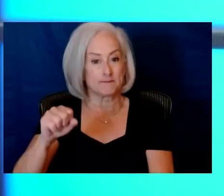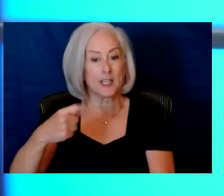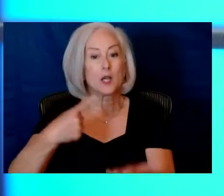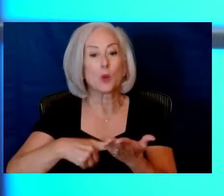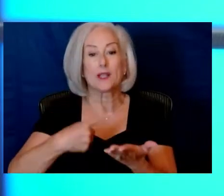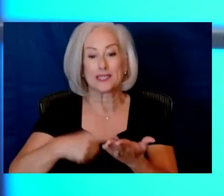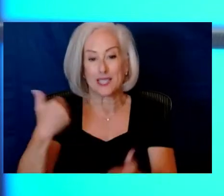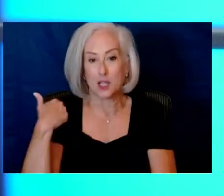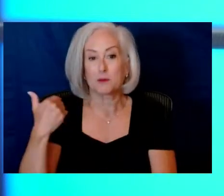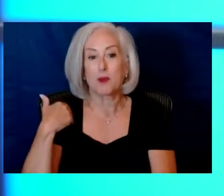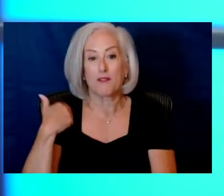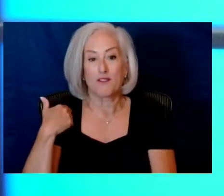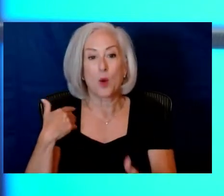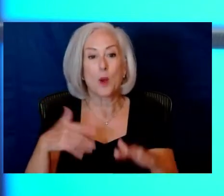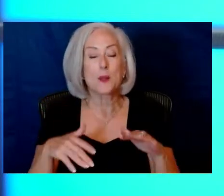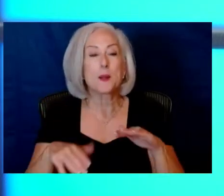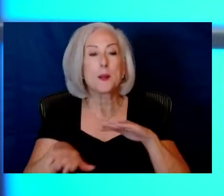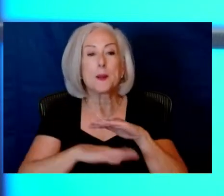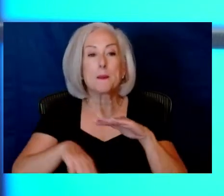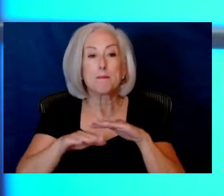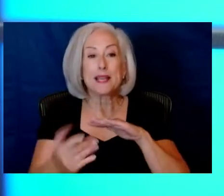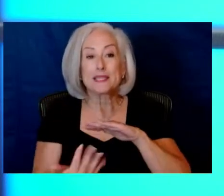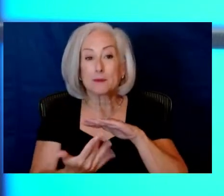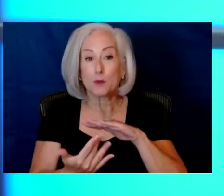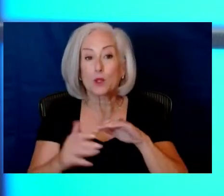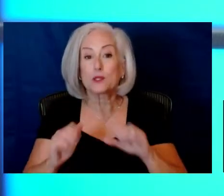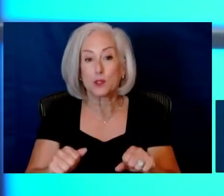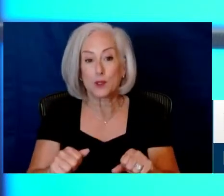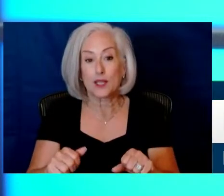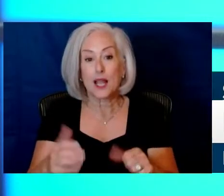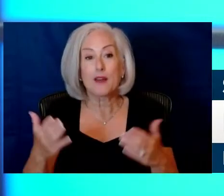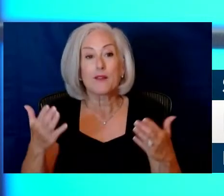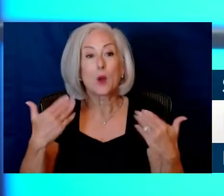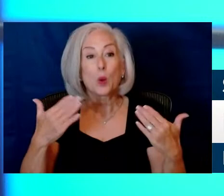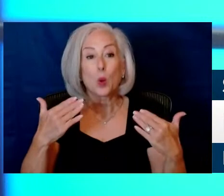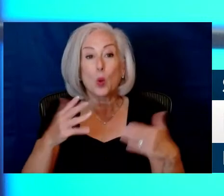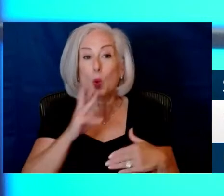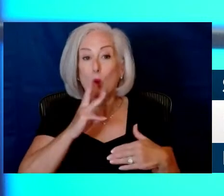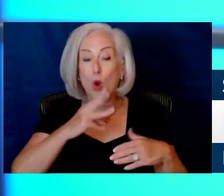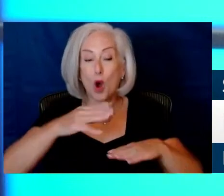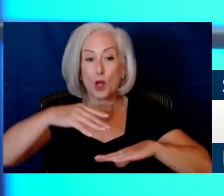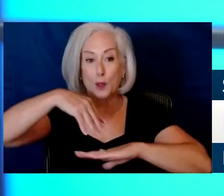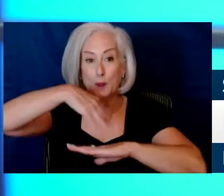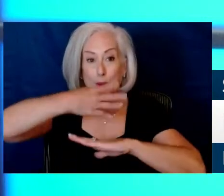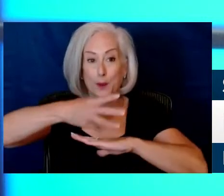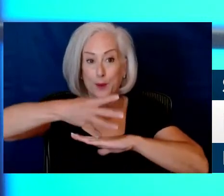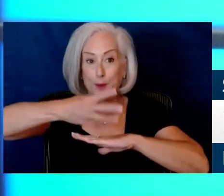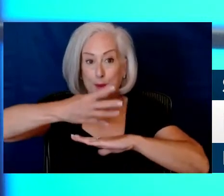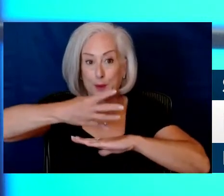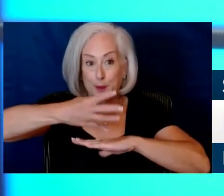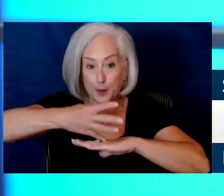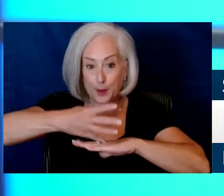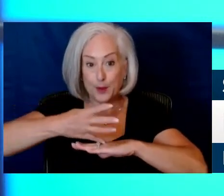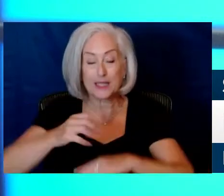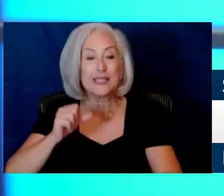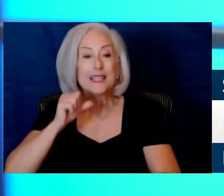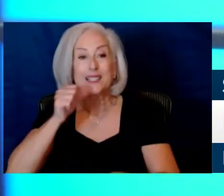burns, you can run some cool water over them and then use like a non-fragranced lotion